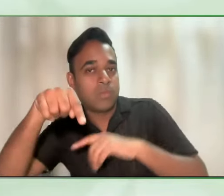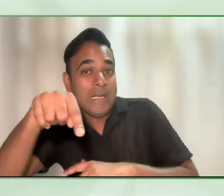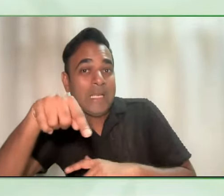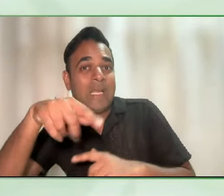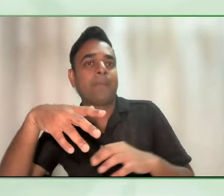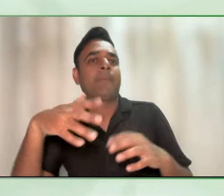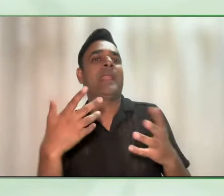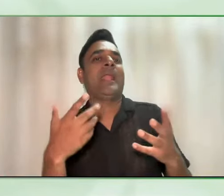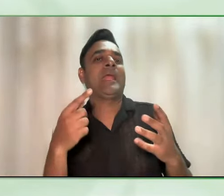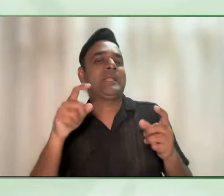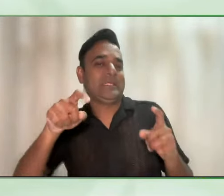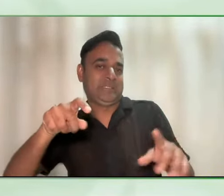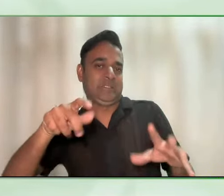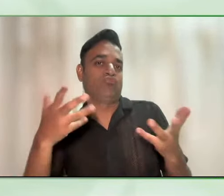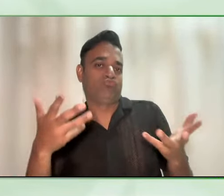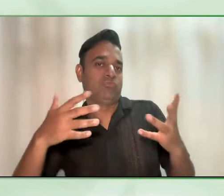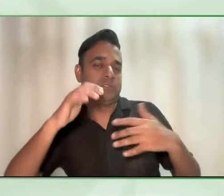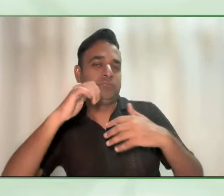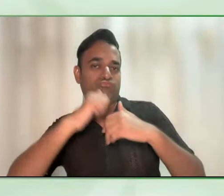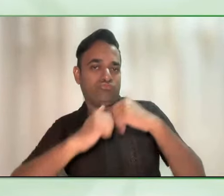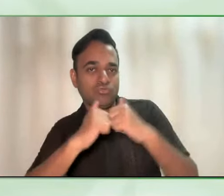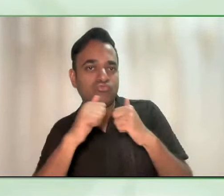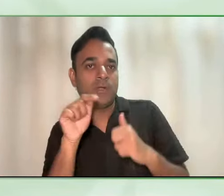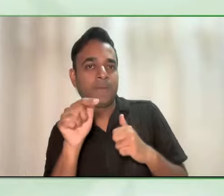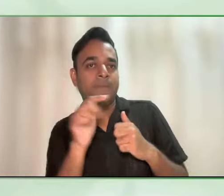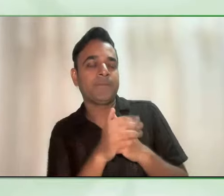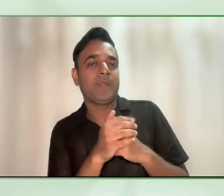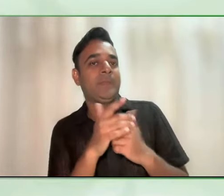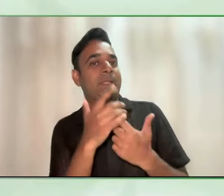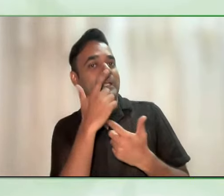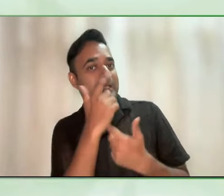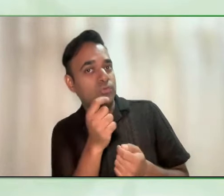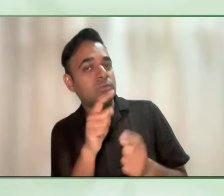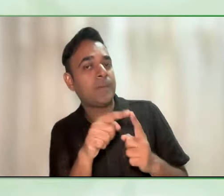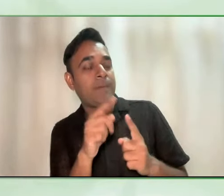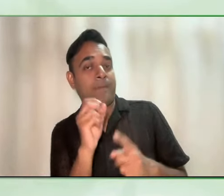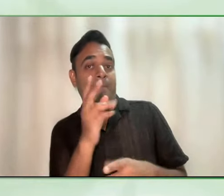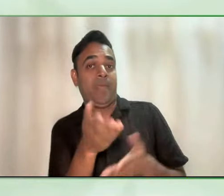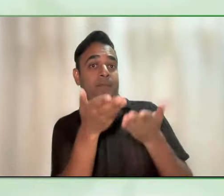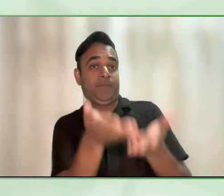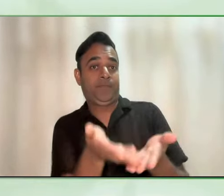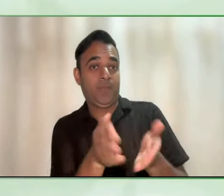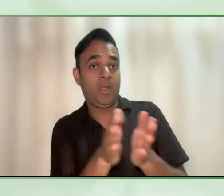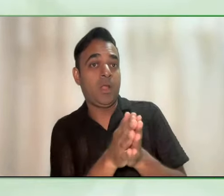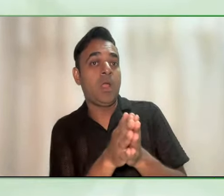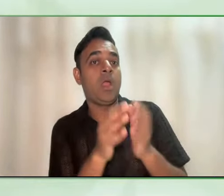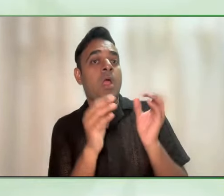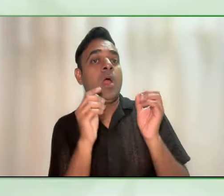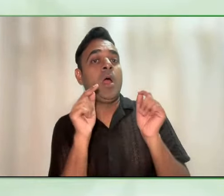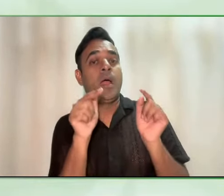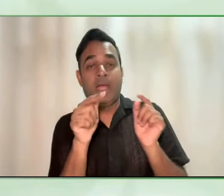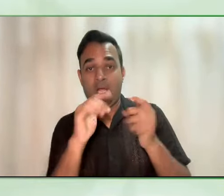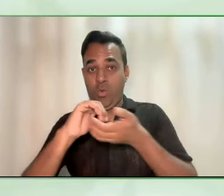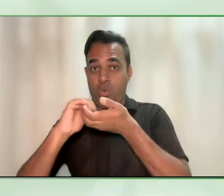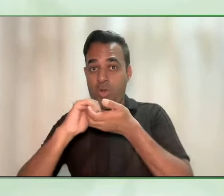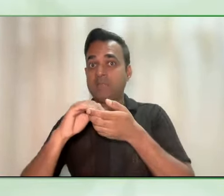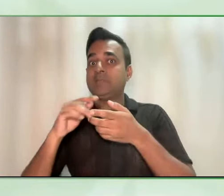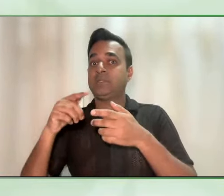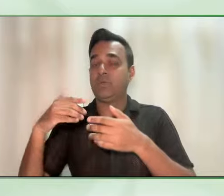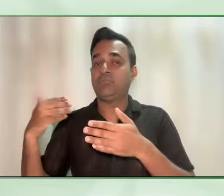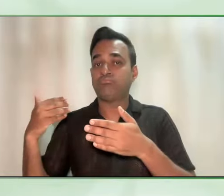Okay, so in Margarita, we operate in 2 levels. First, we have the pre-vocational level,